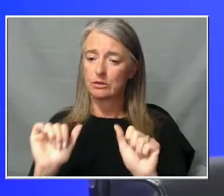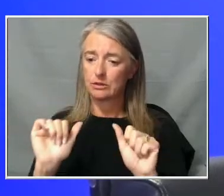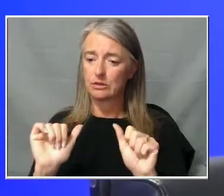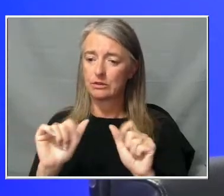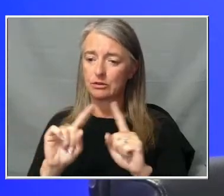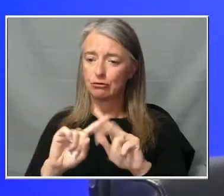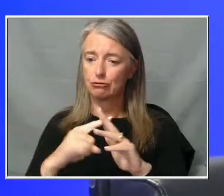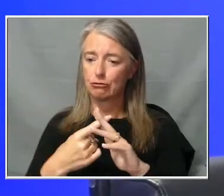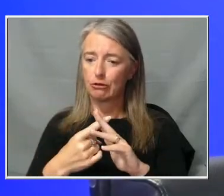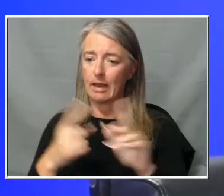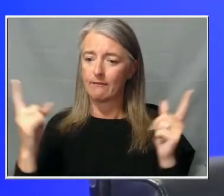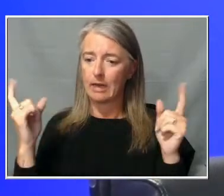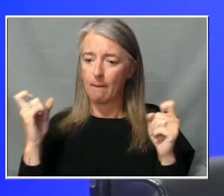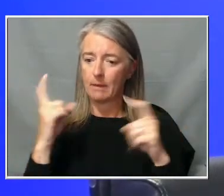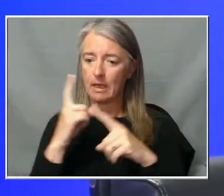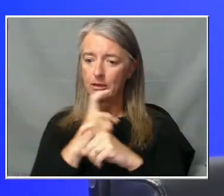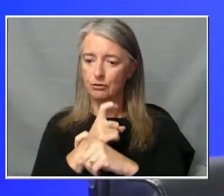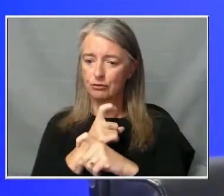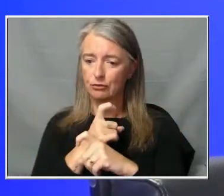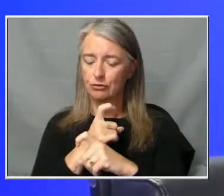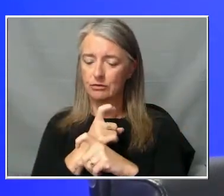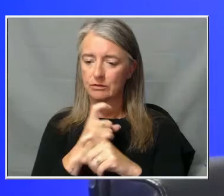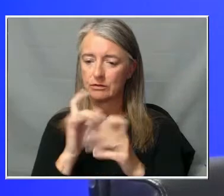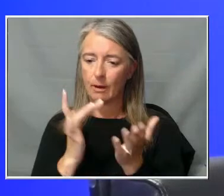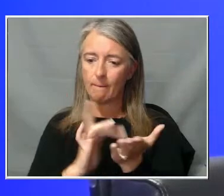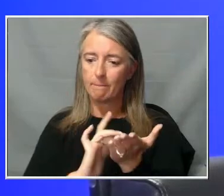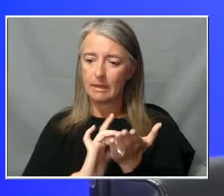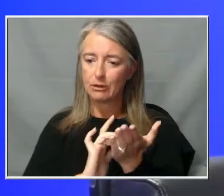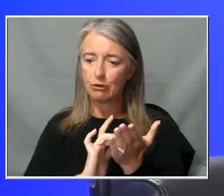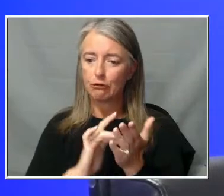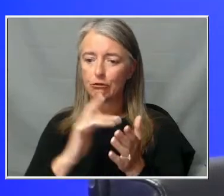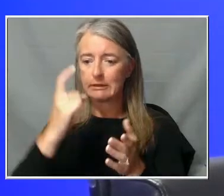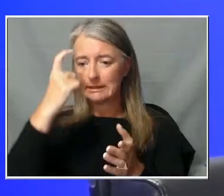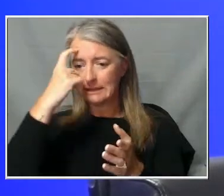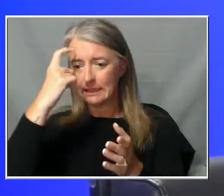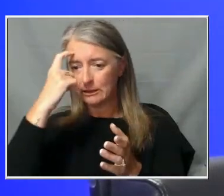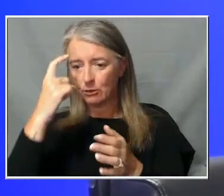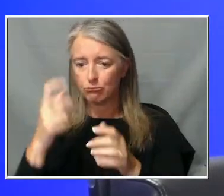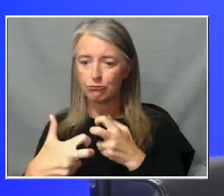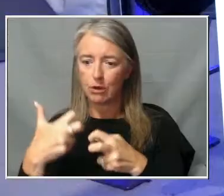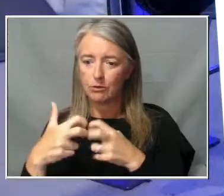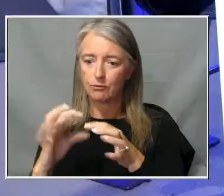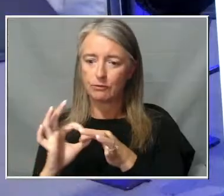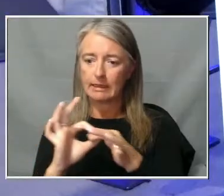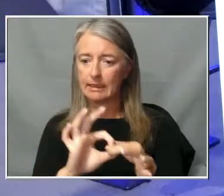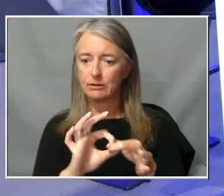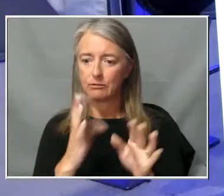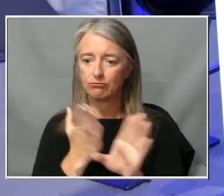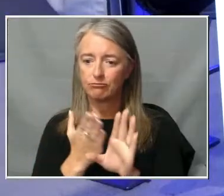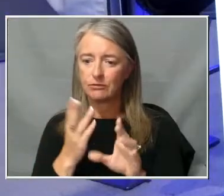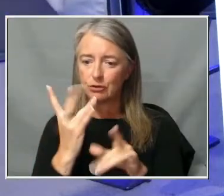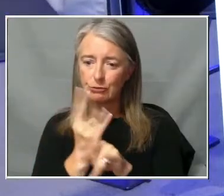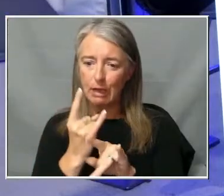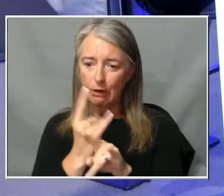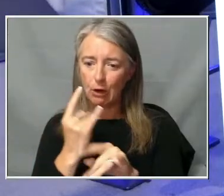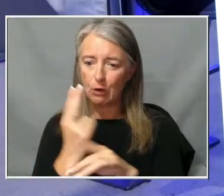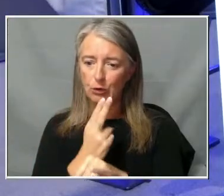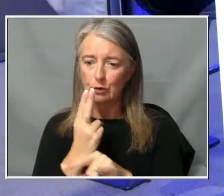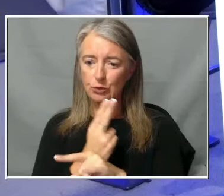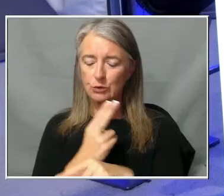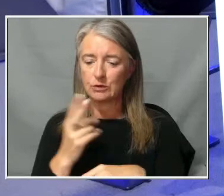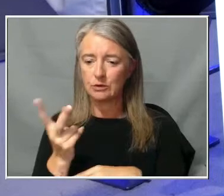having complications or medical and psychological problems related to alcohol use. But as far as this conversation and the two of you sitting